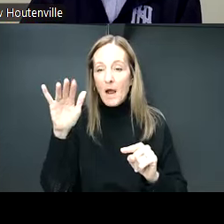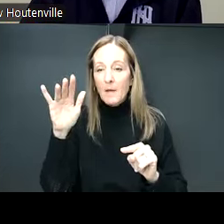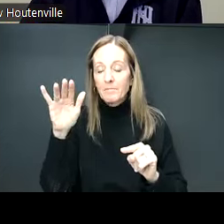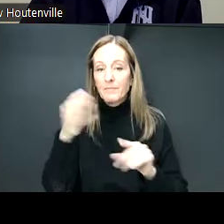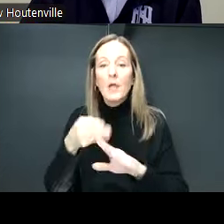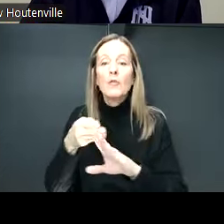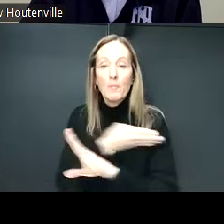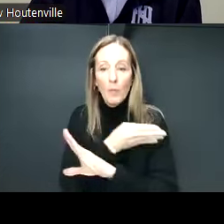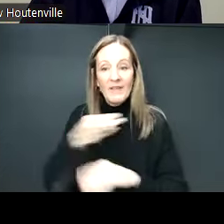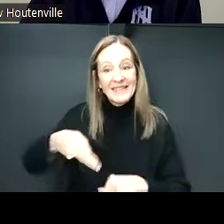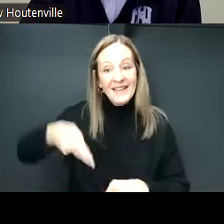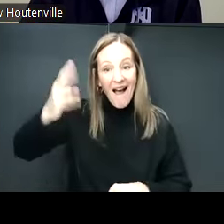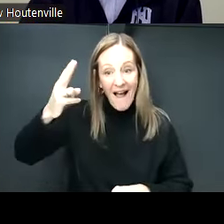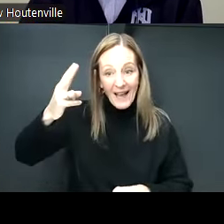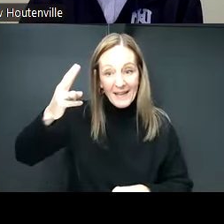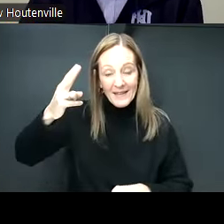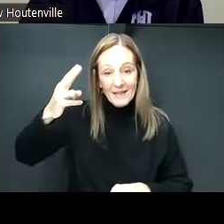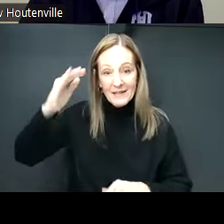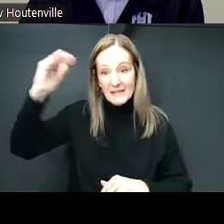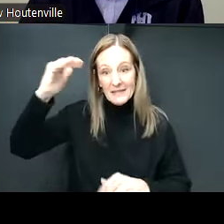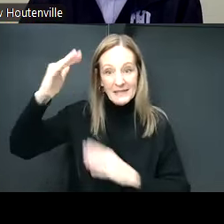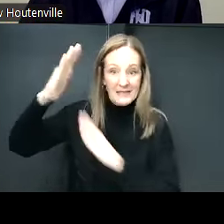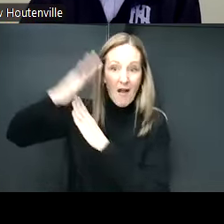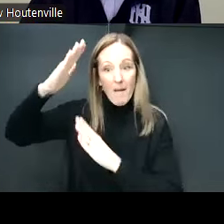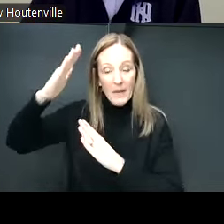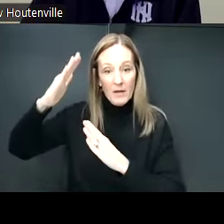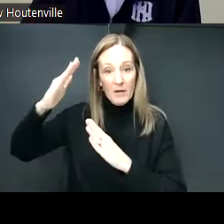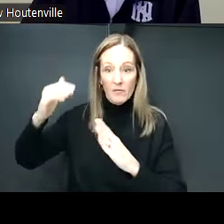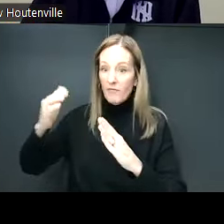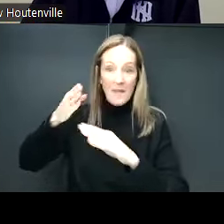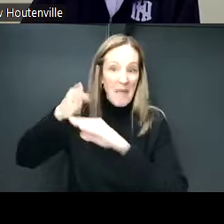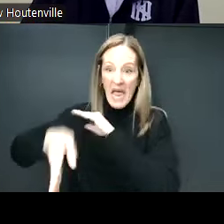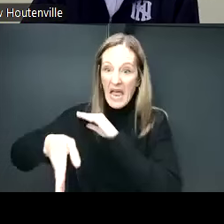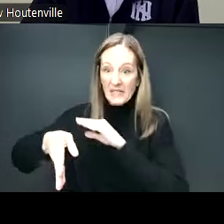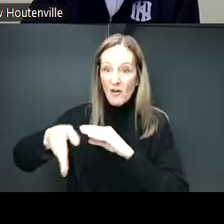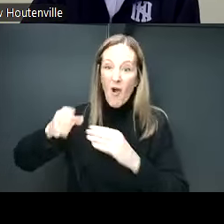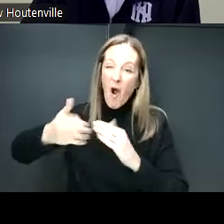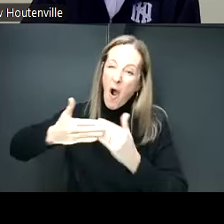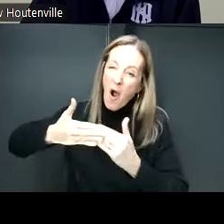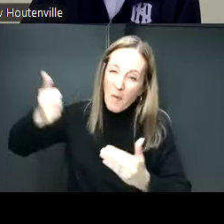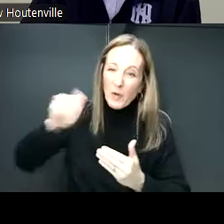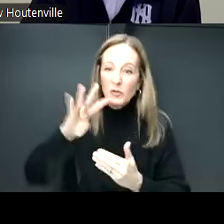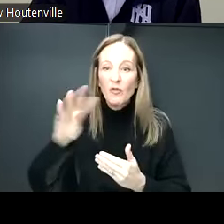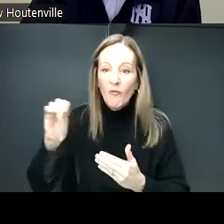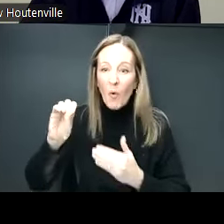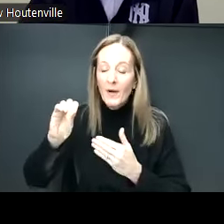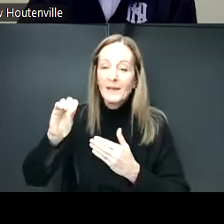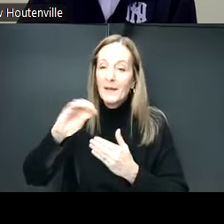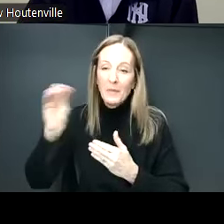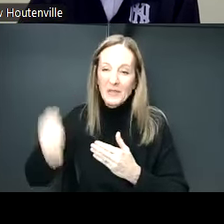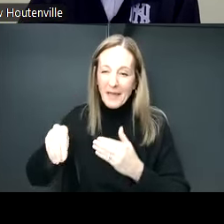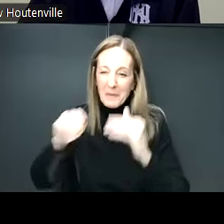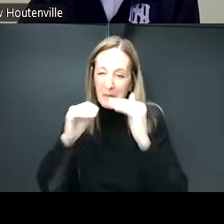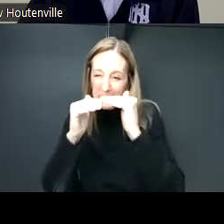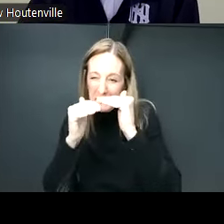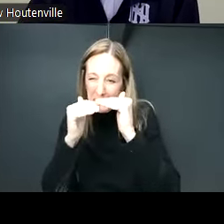previous high set in this time series, going well past it, almost to 40%. We came 0.2%.